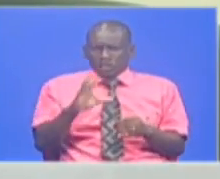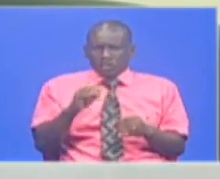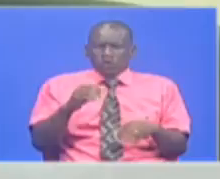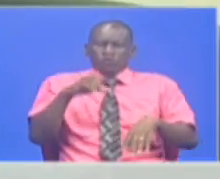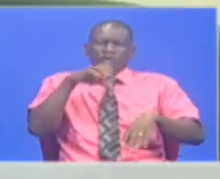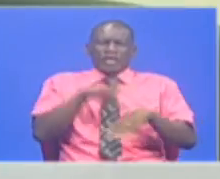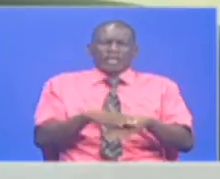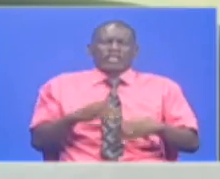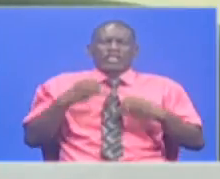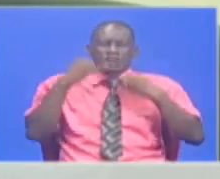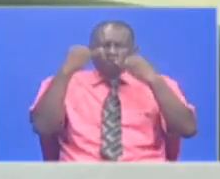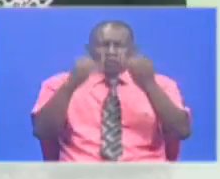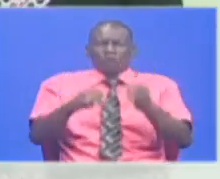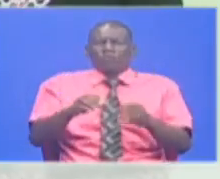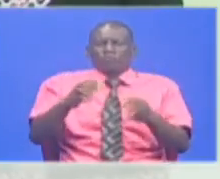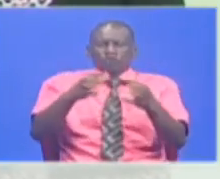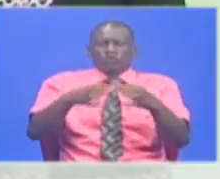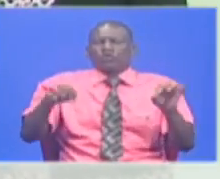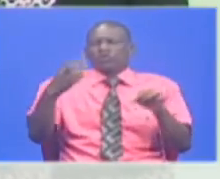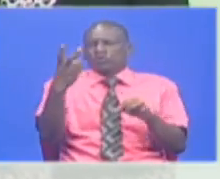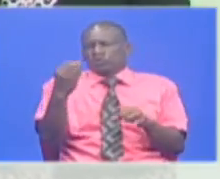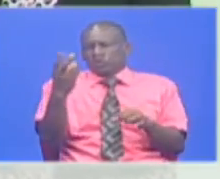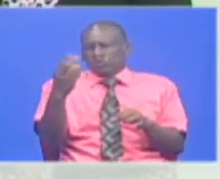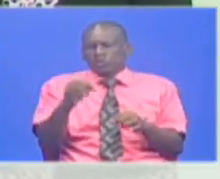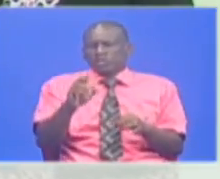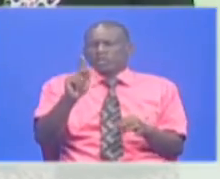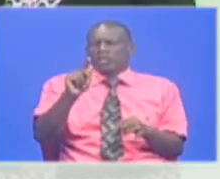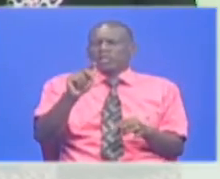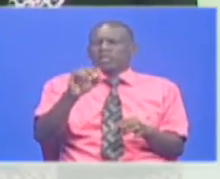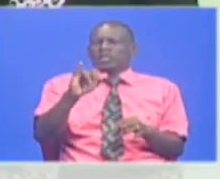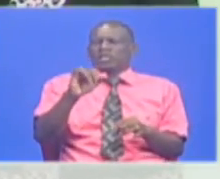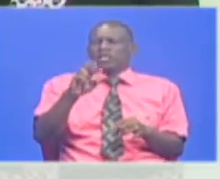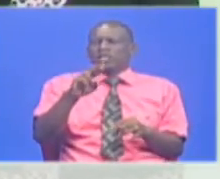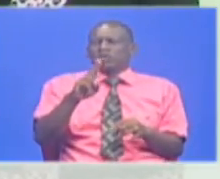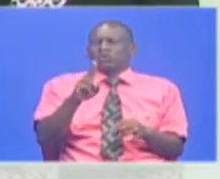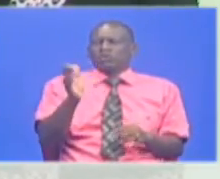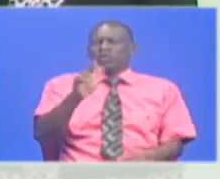are getting updates from Tokyo 2020. Warothe Kiru, NTV.